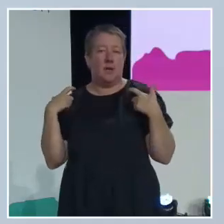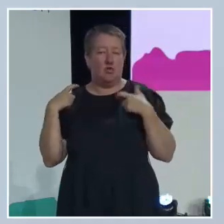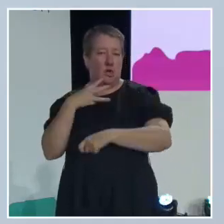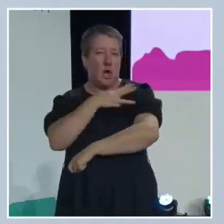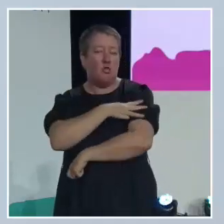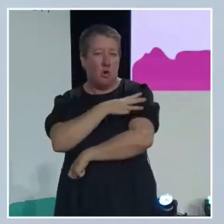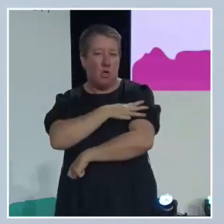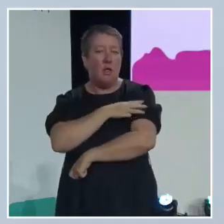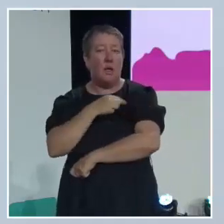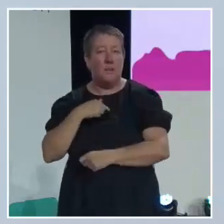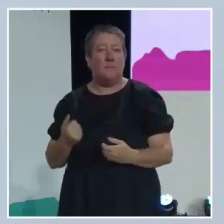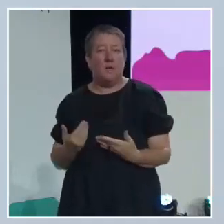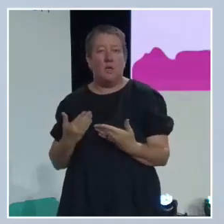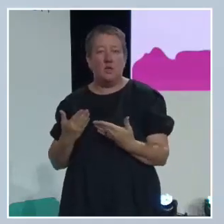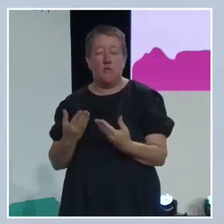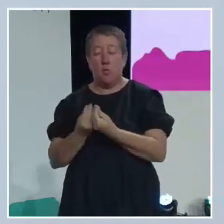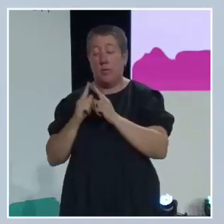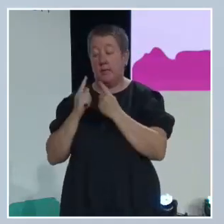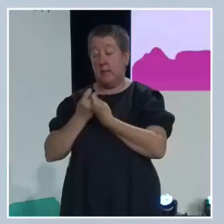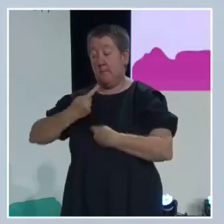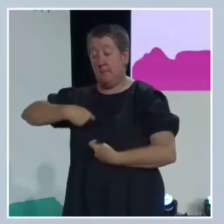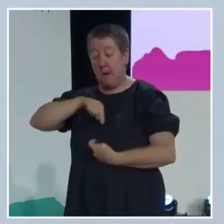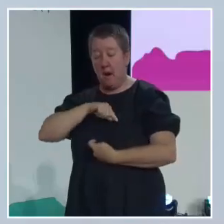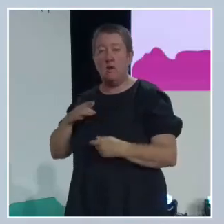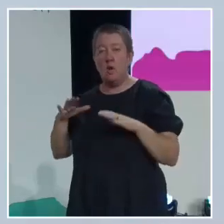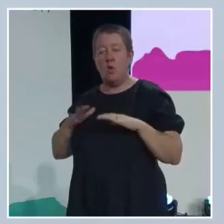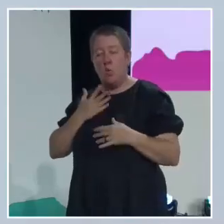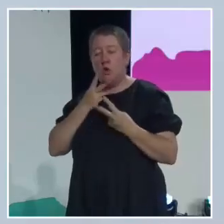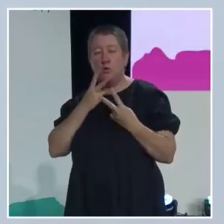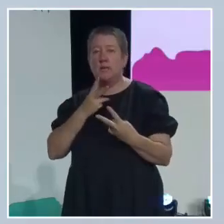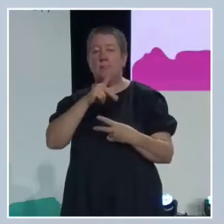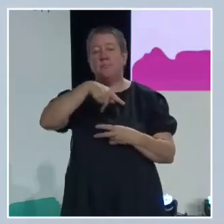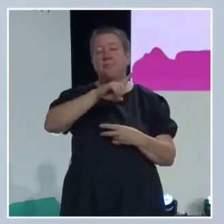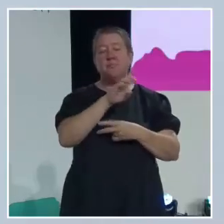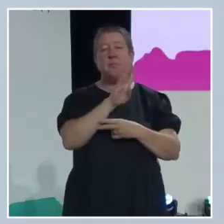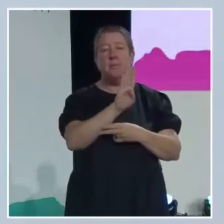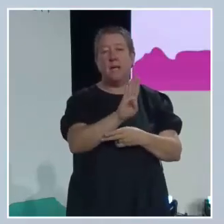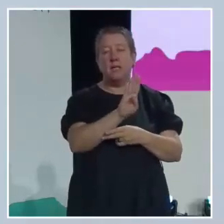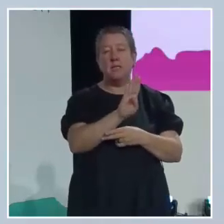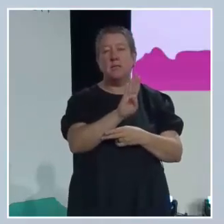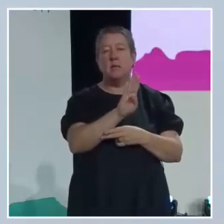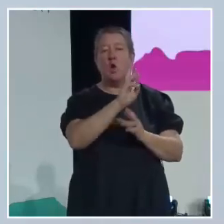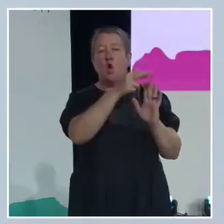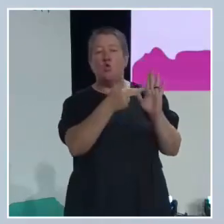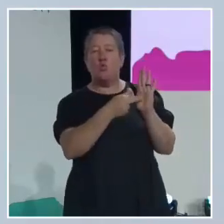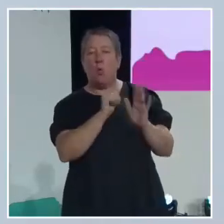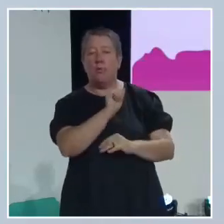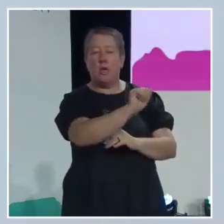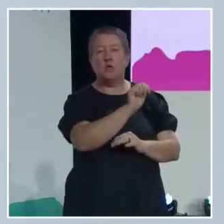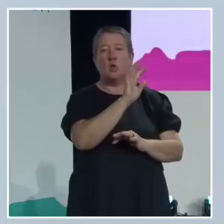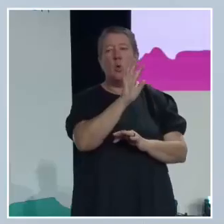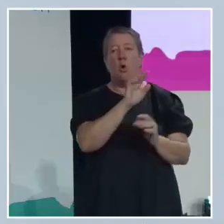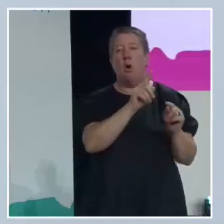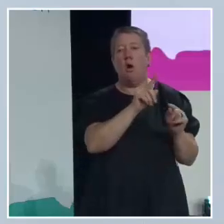I certainly, together with my team, would like to see the role of the public development banks would be a prominent